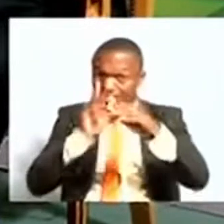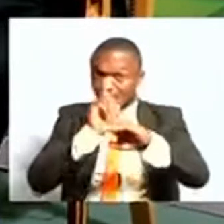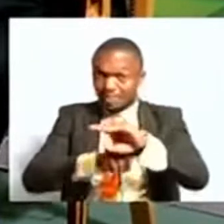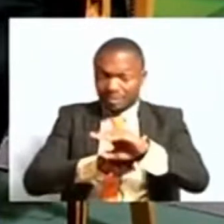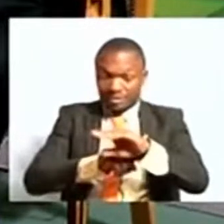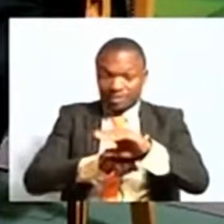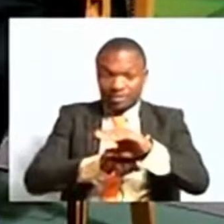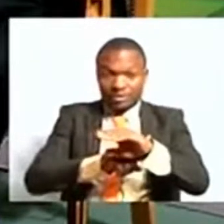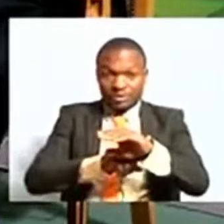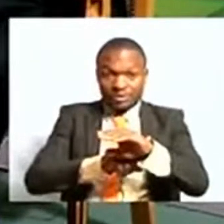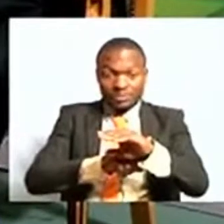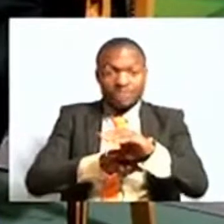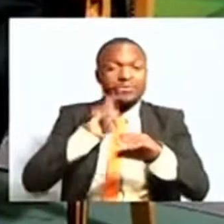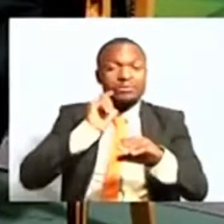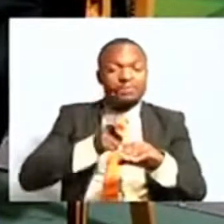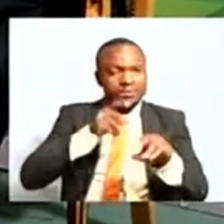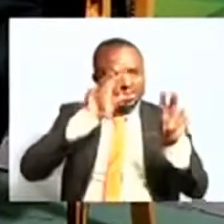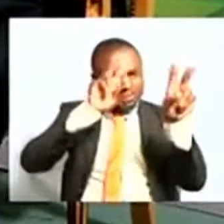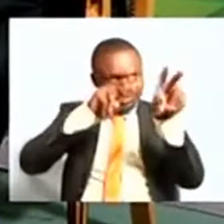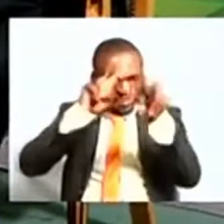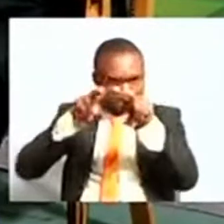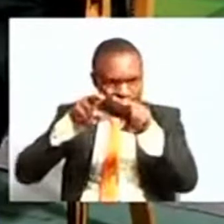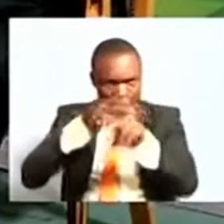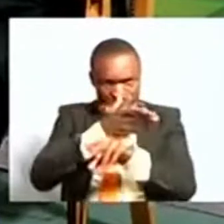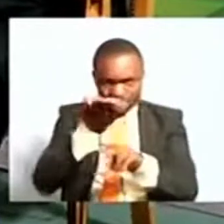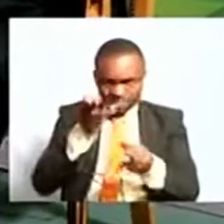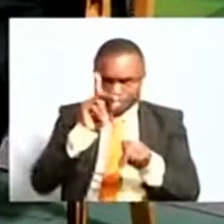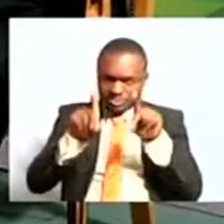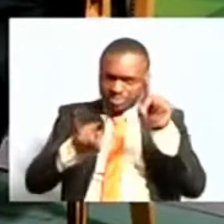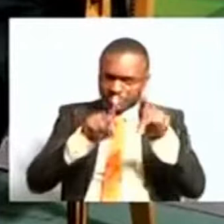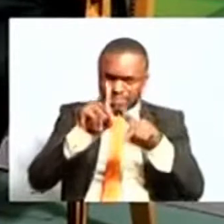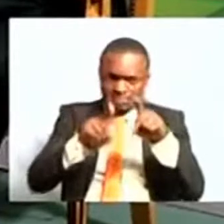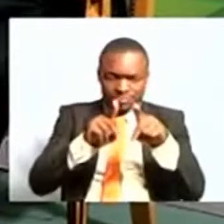traffic, they should be observing those drivers that maybe they have